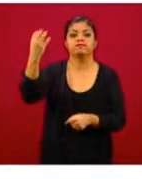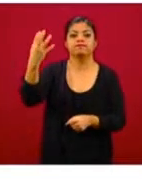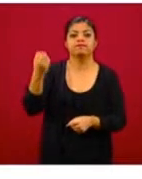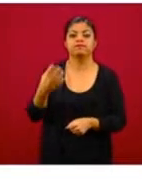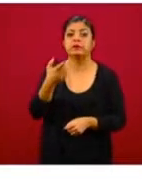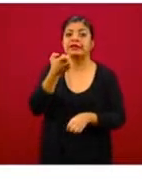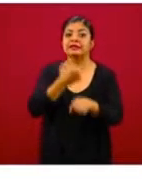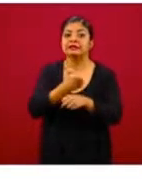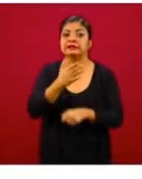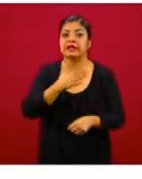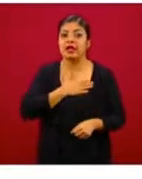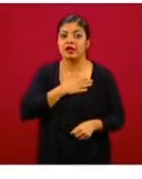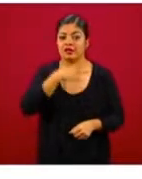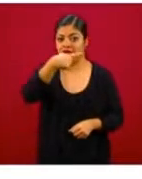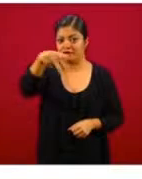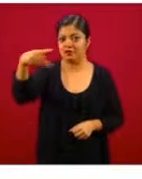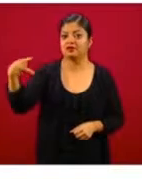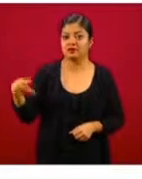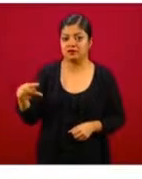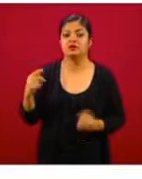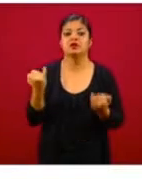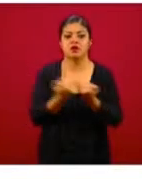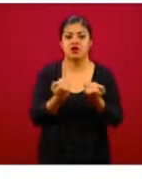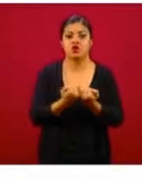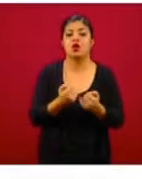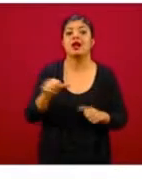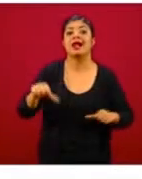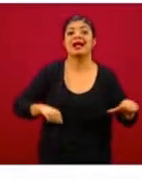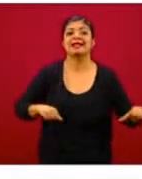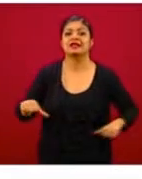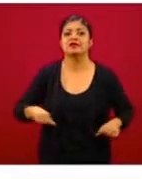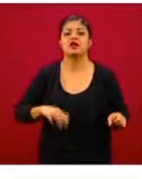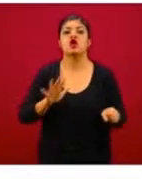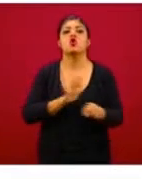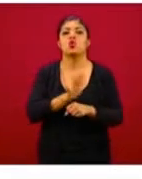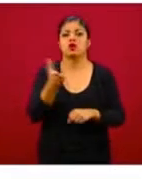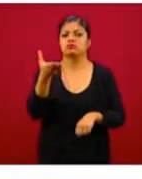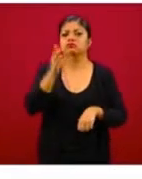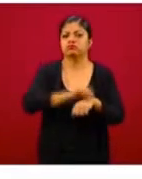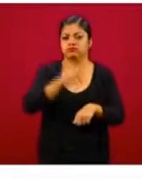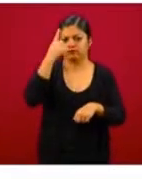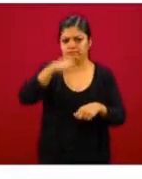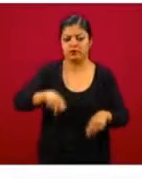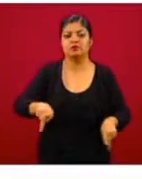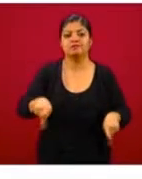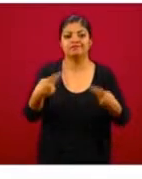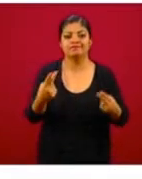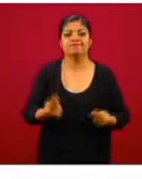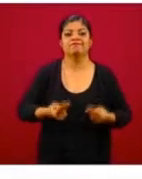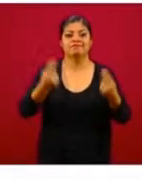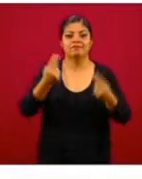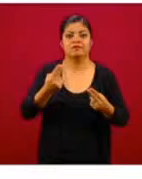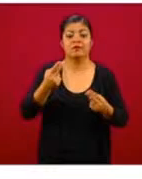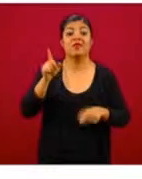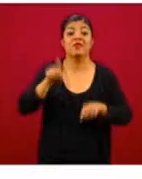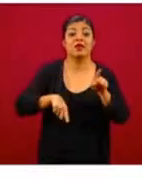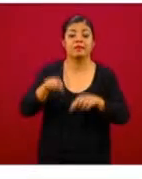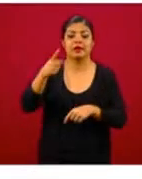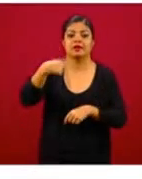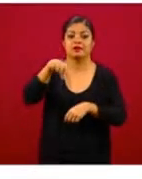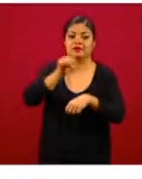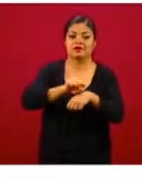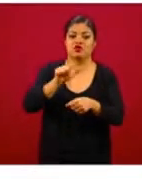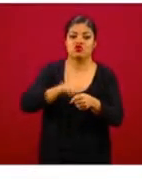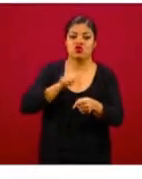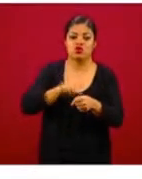this is an opportunity for the population to take a look at what color their state is in at a given time and what actions